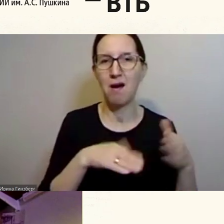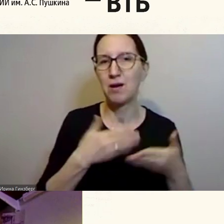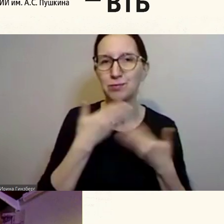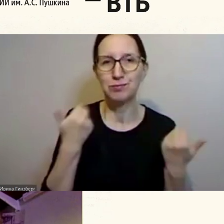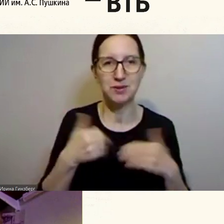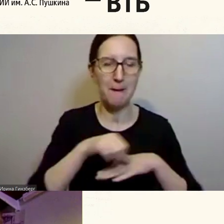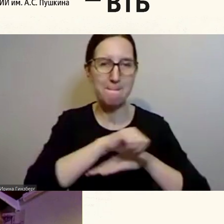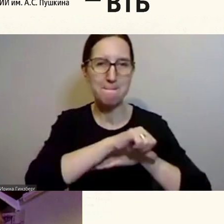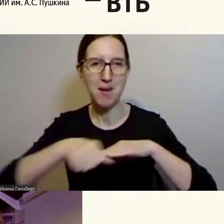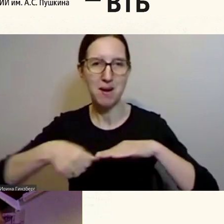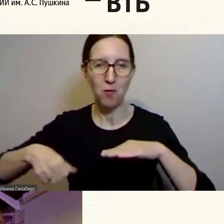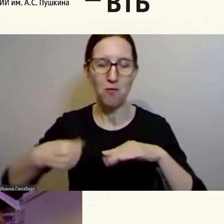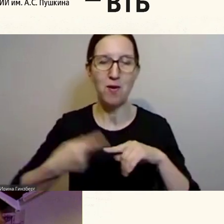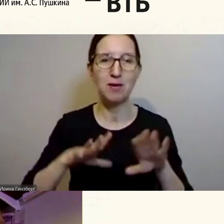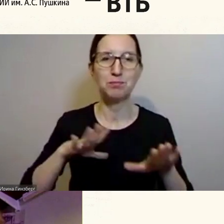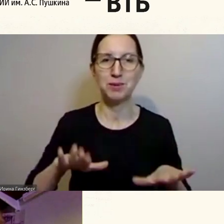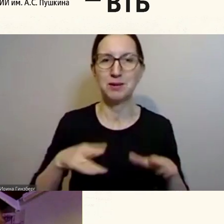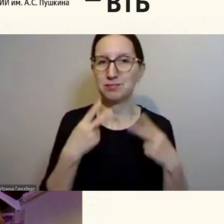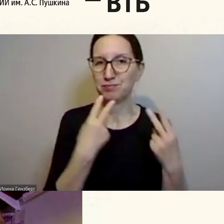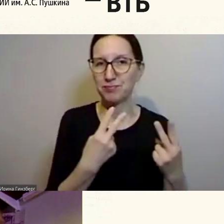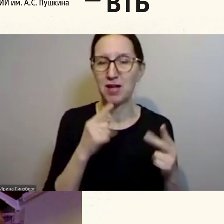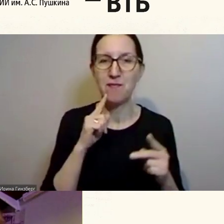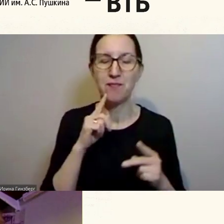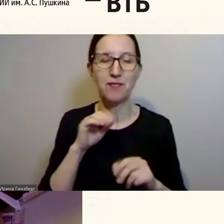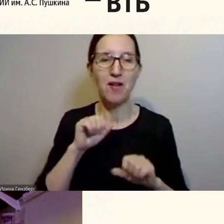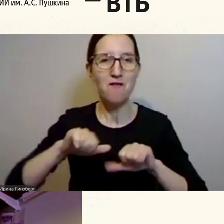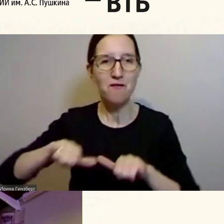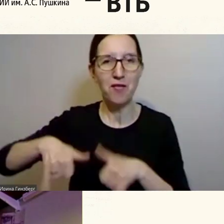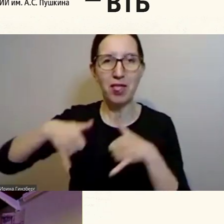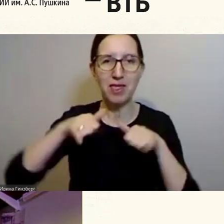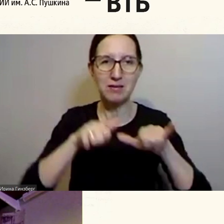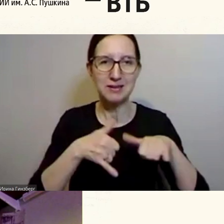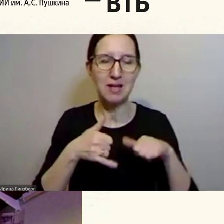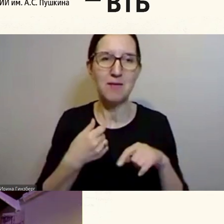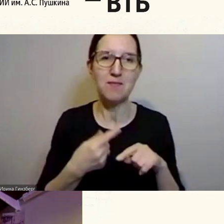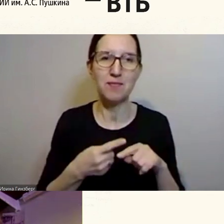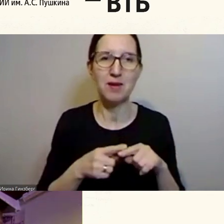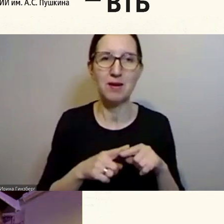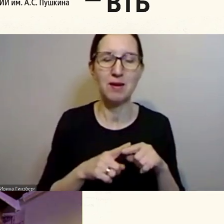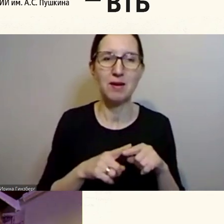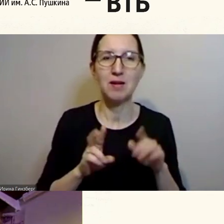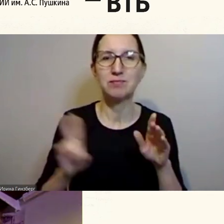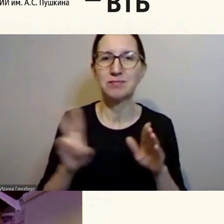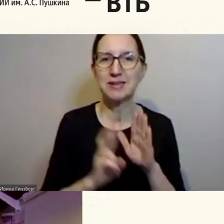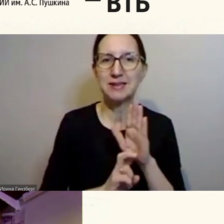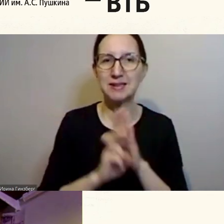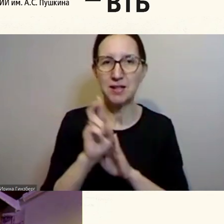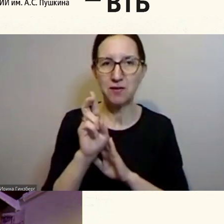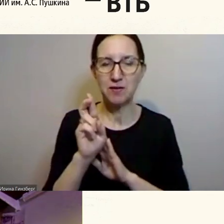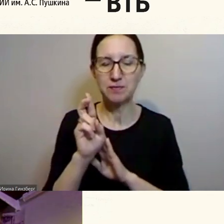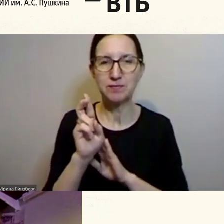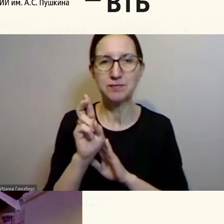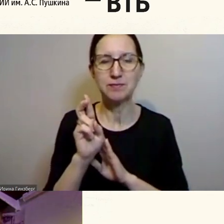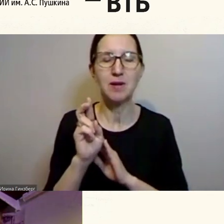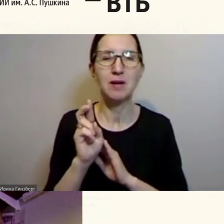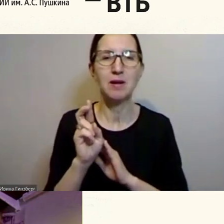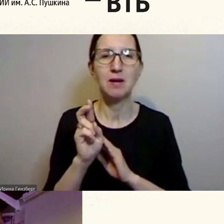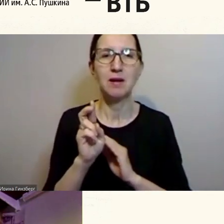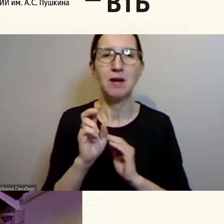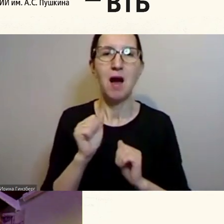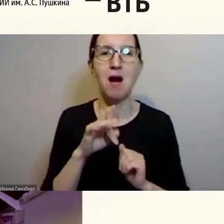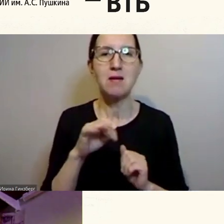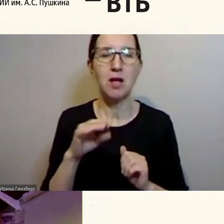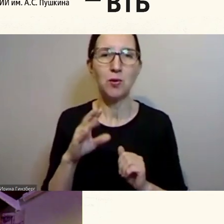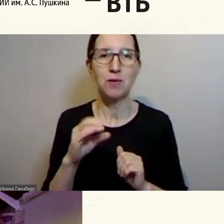were made for the Ocean Without Shore, shown at Venetia at the Oratorio San